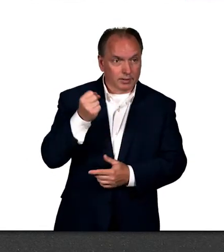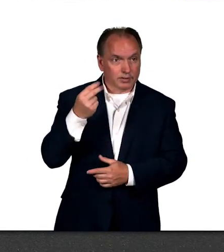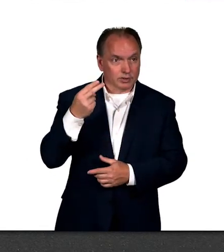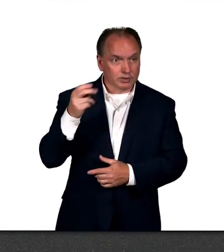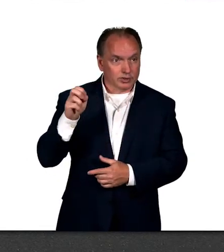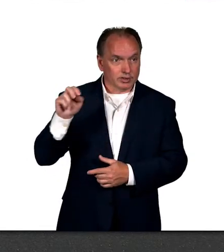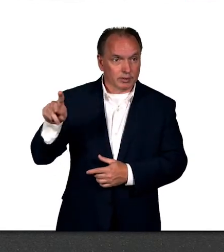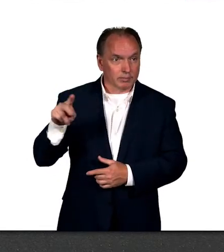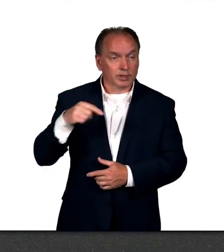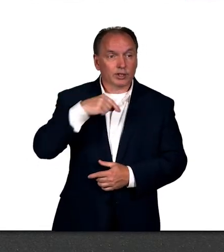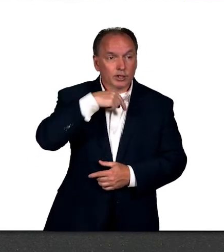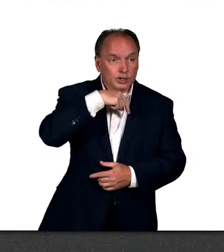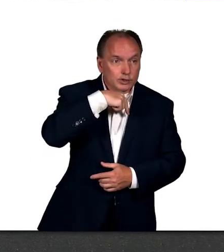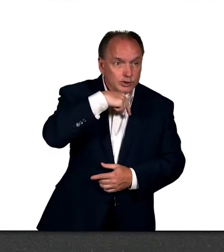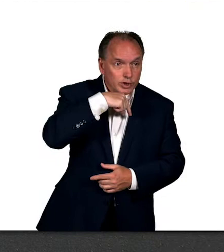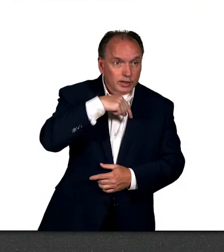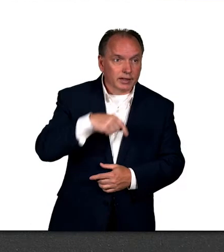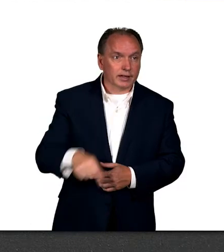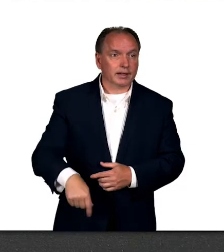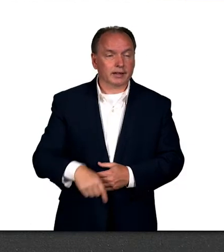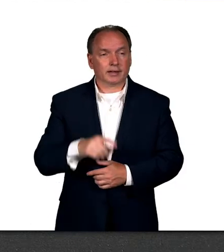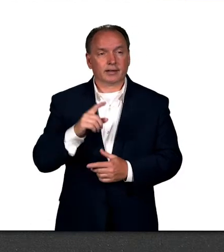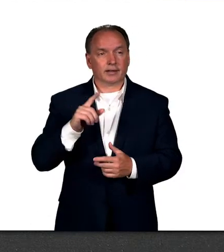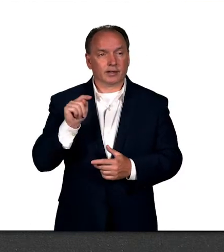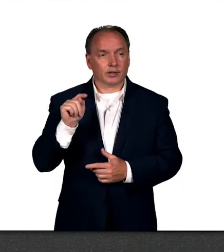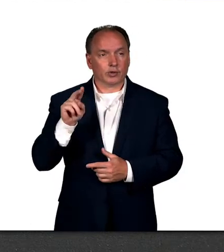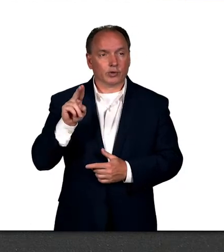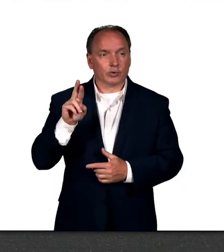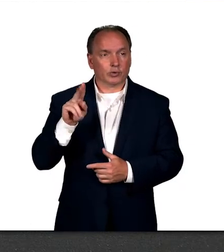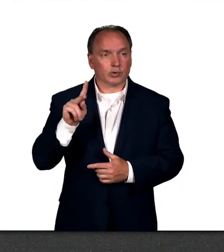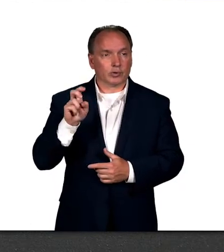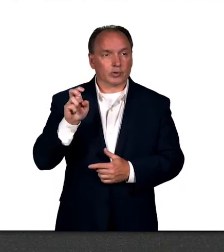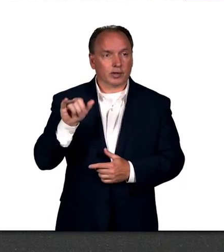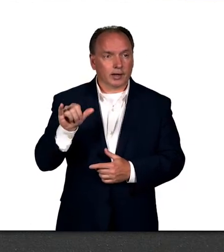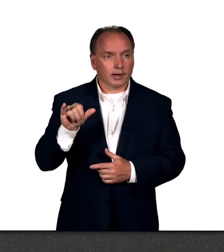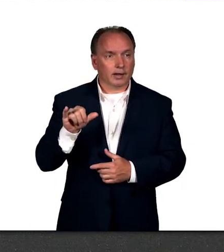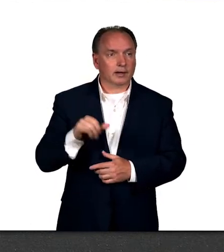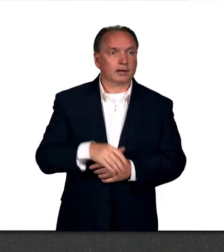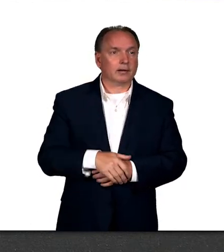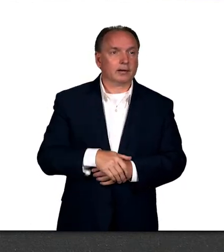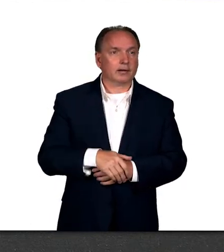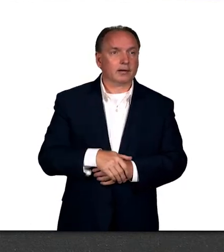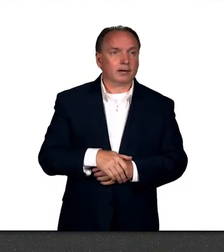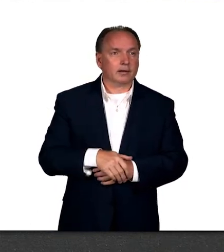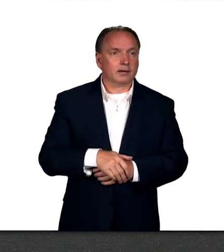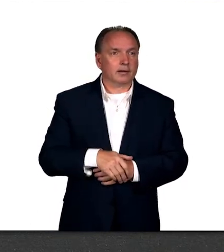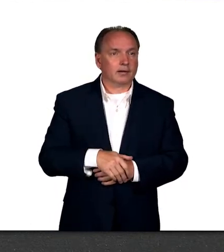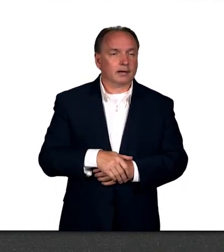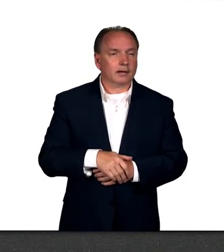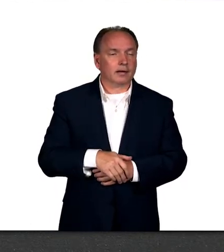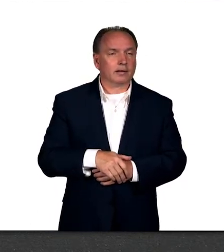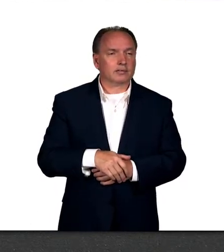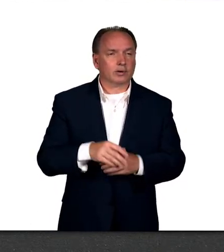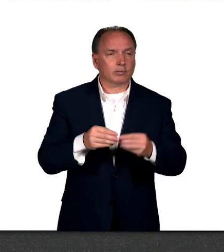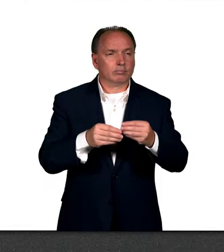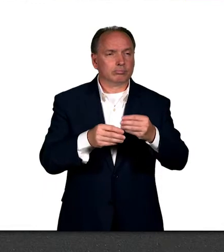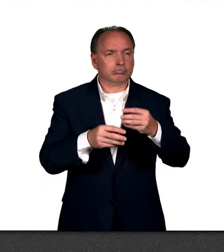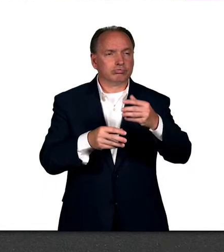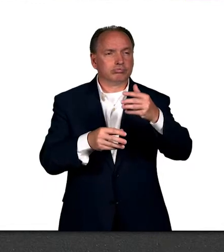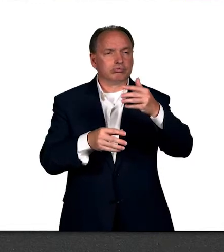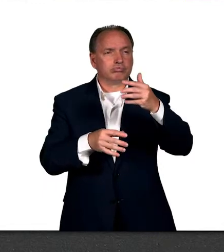lives on the farm. Turkey. A turkey. What else is on this one? I'm going to scroll